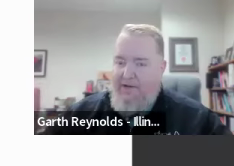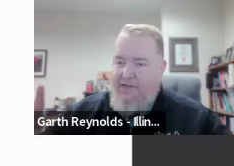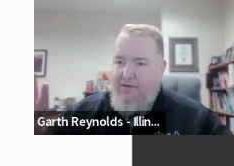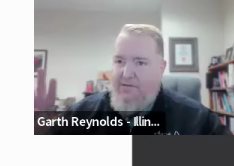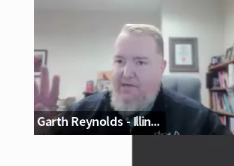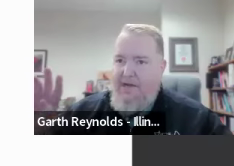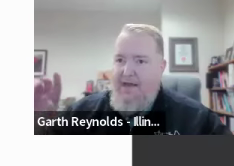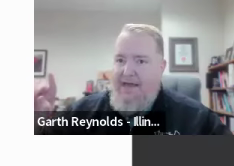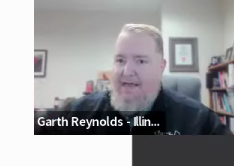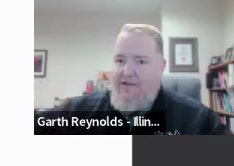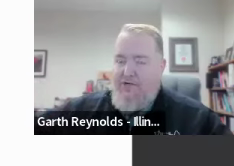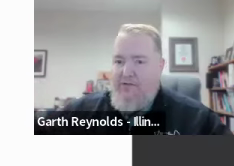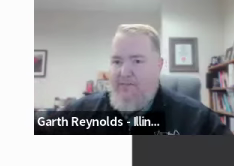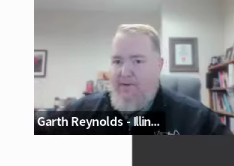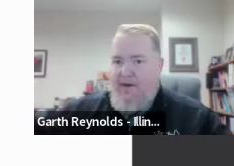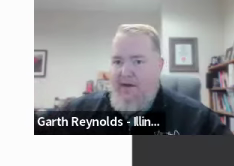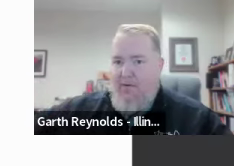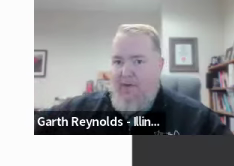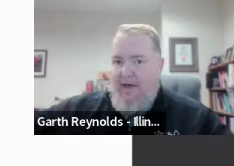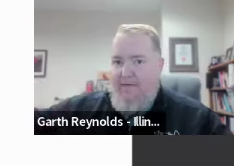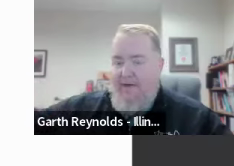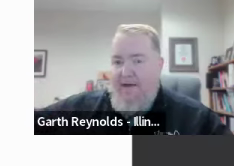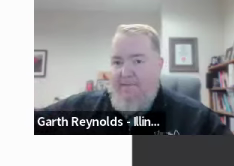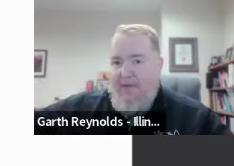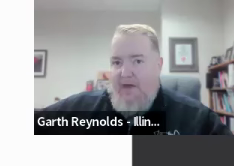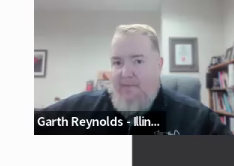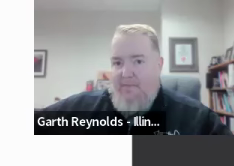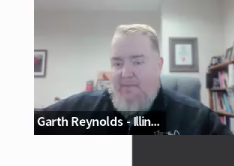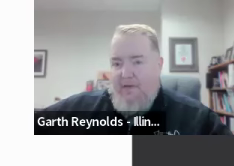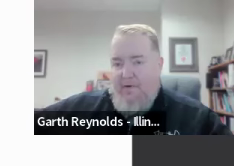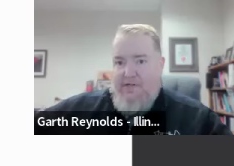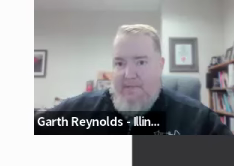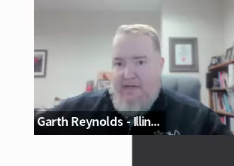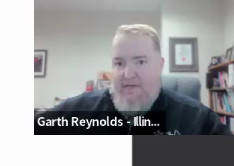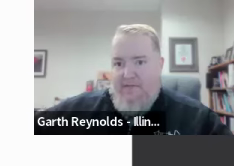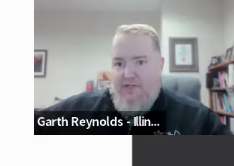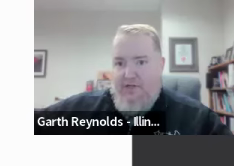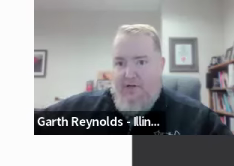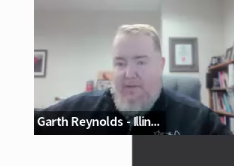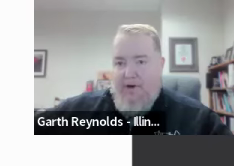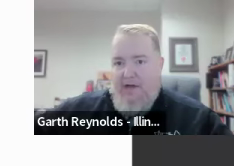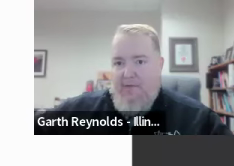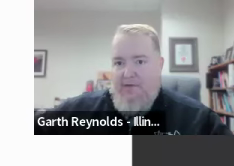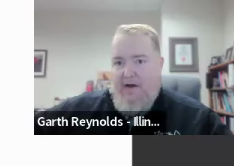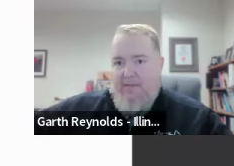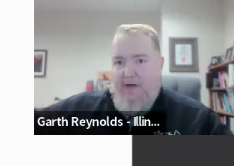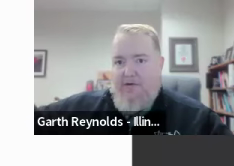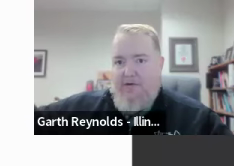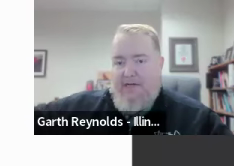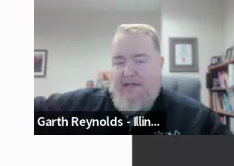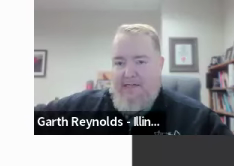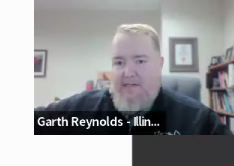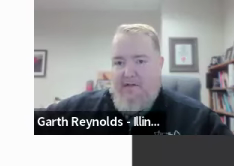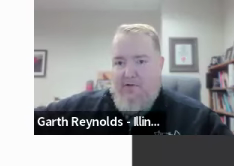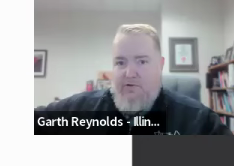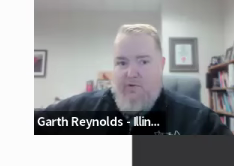related professionals in the General Assembly right now. We have an emergency medicine physician, a part-time retired